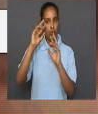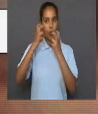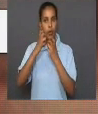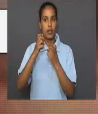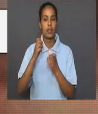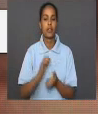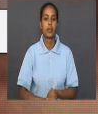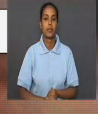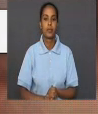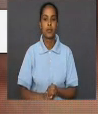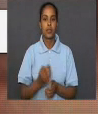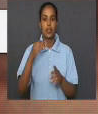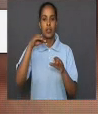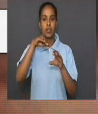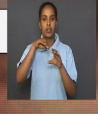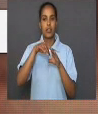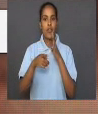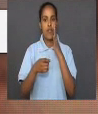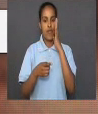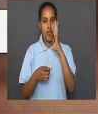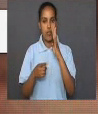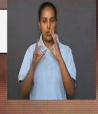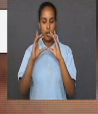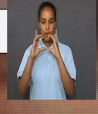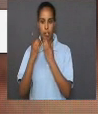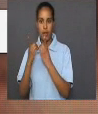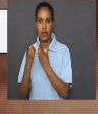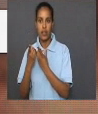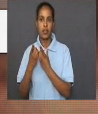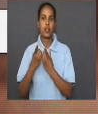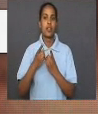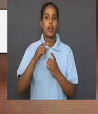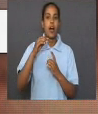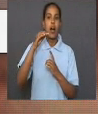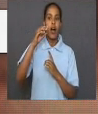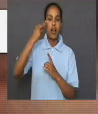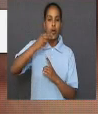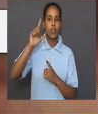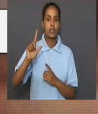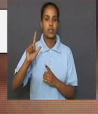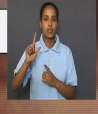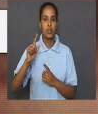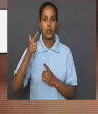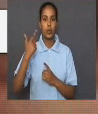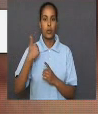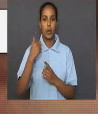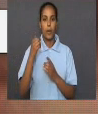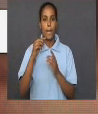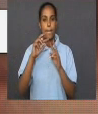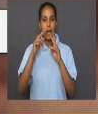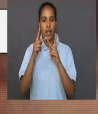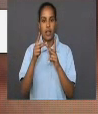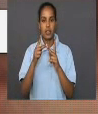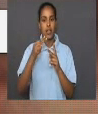our concept map. In the 4 branches that come off of the word hydrolysis,